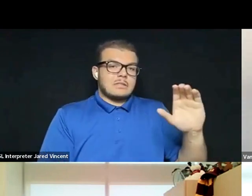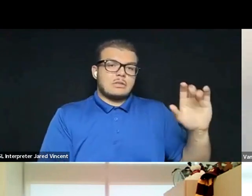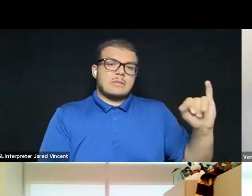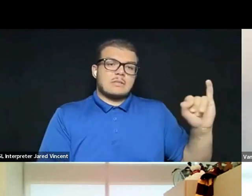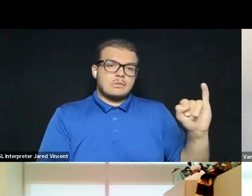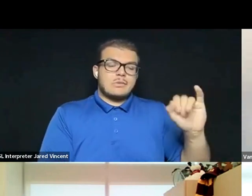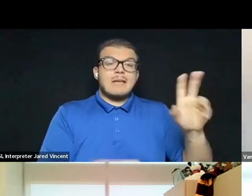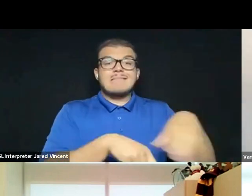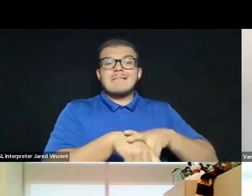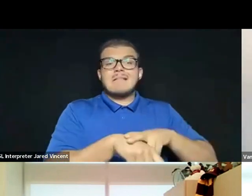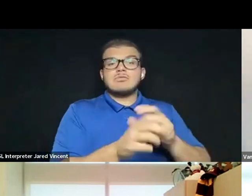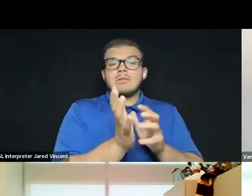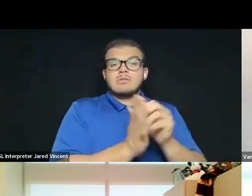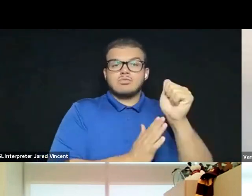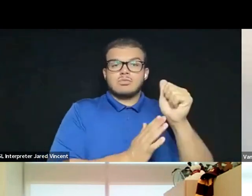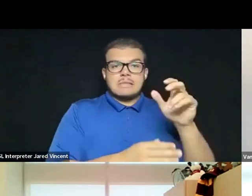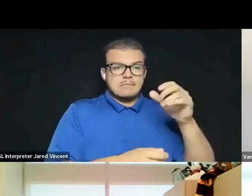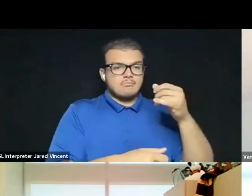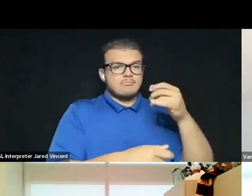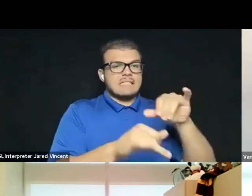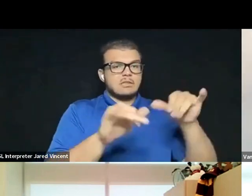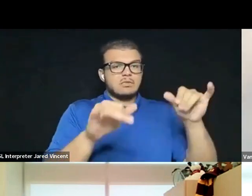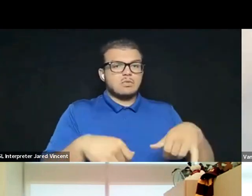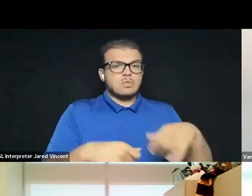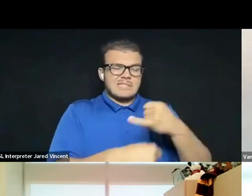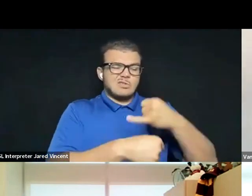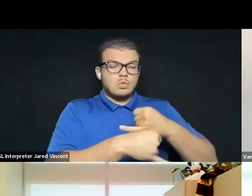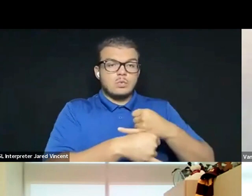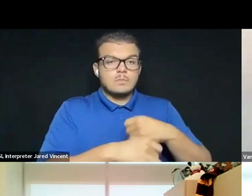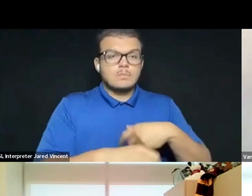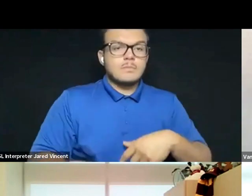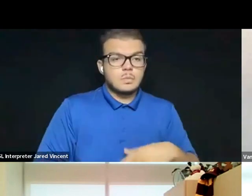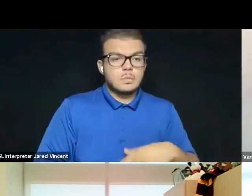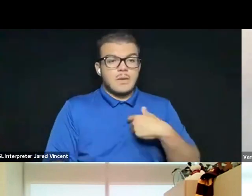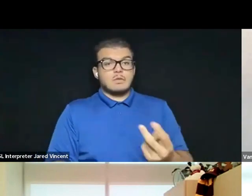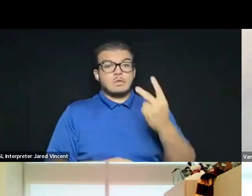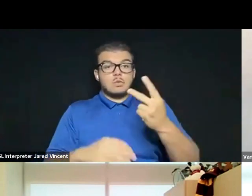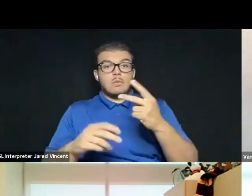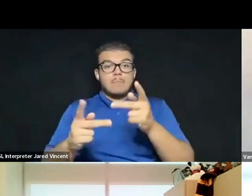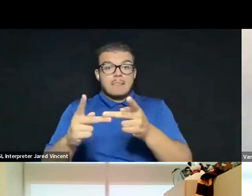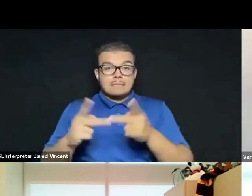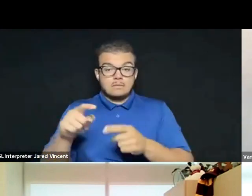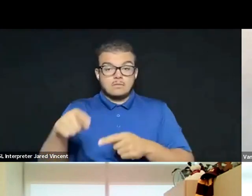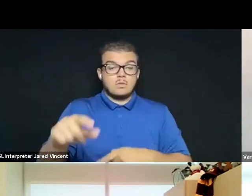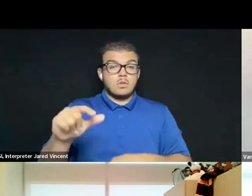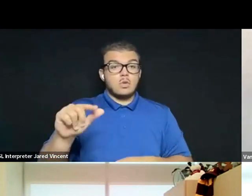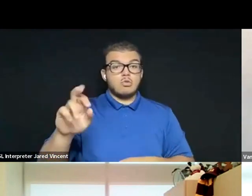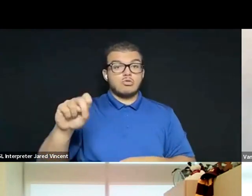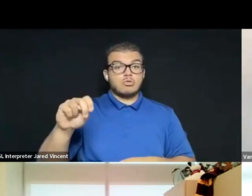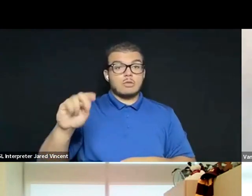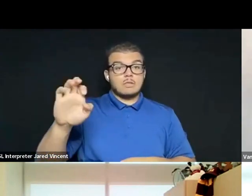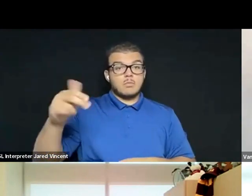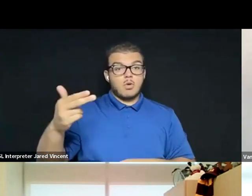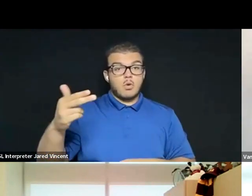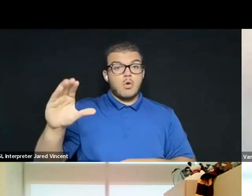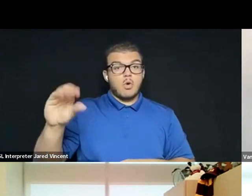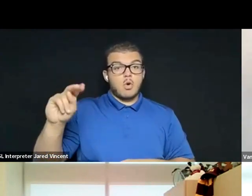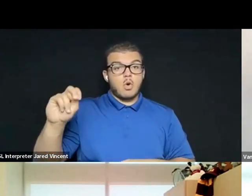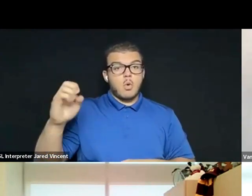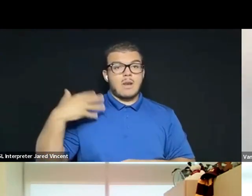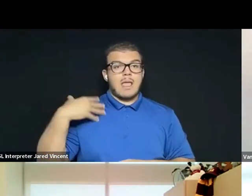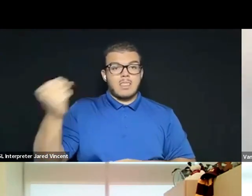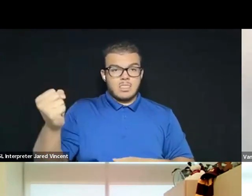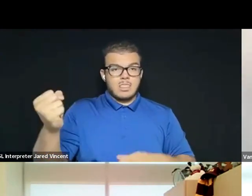the project manager for that study, and we had 2 sites. We had one in Greensboro with Cone Health, and then we had one